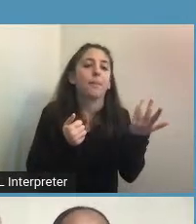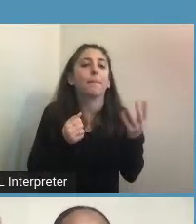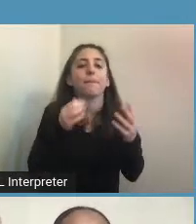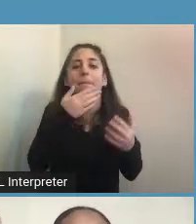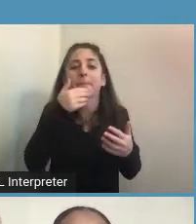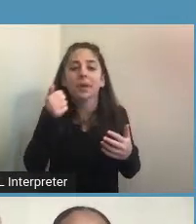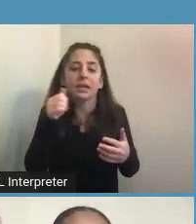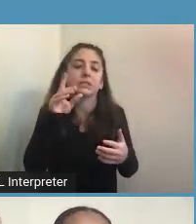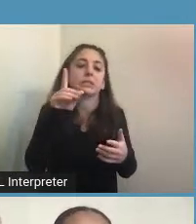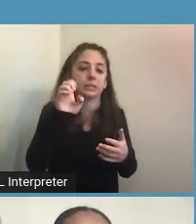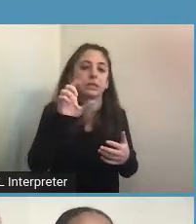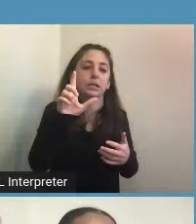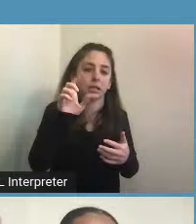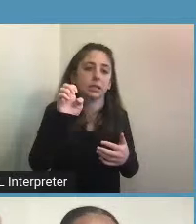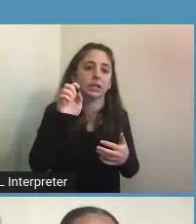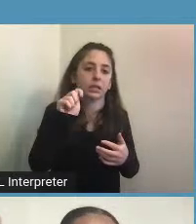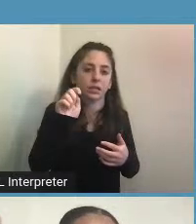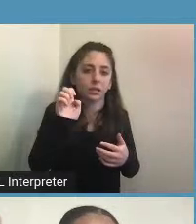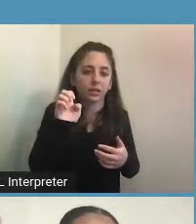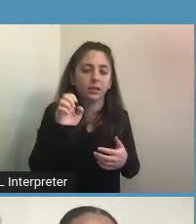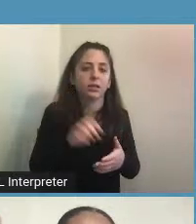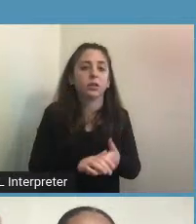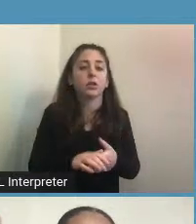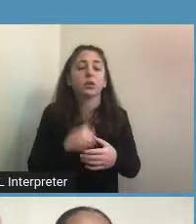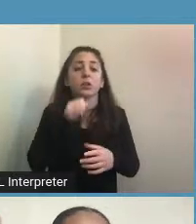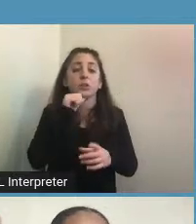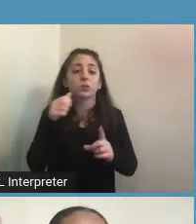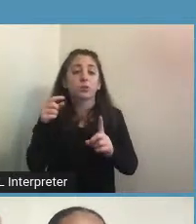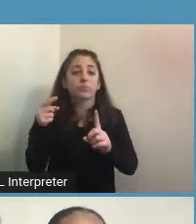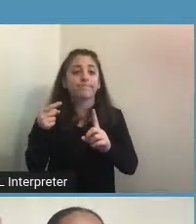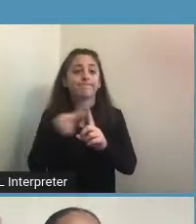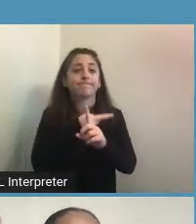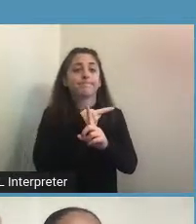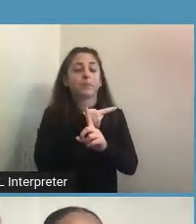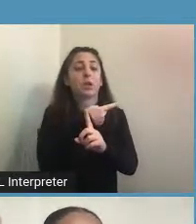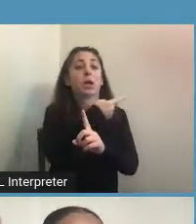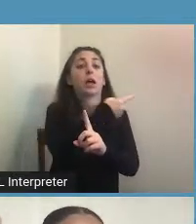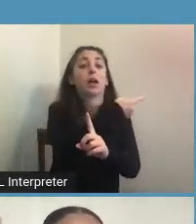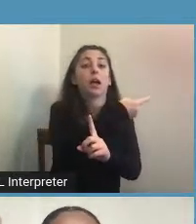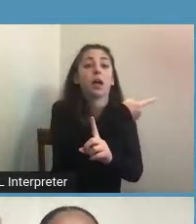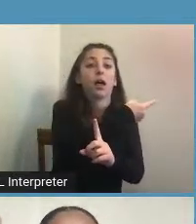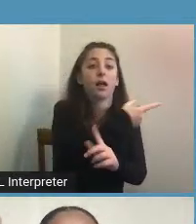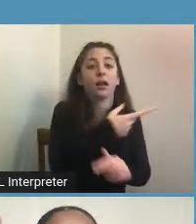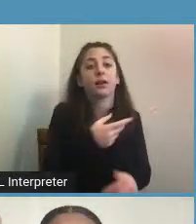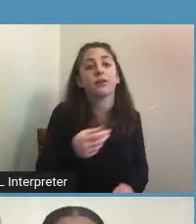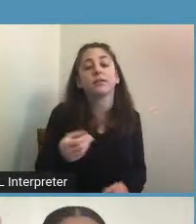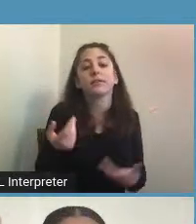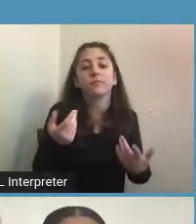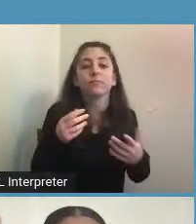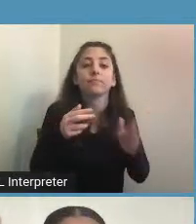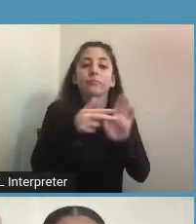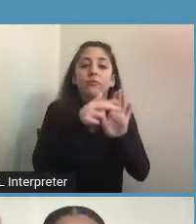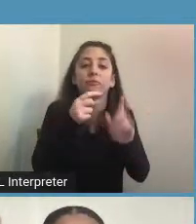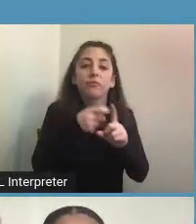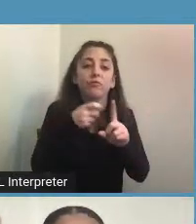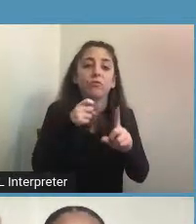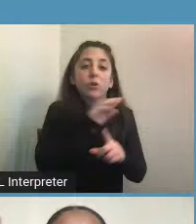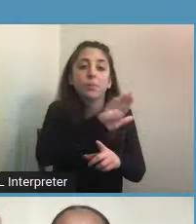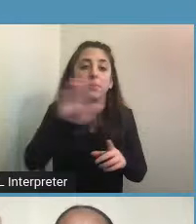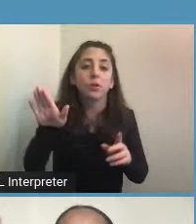stray too far from your organization's brand guide, because again, you want it to be in line with all of your other content you have going